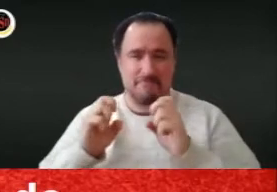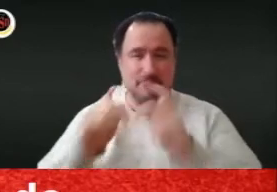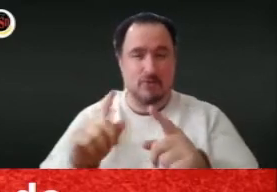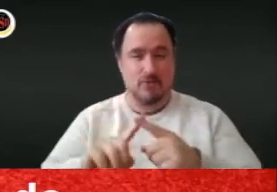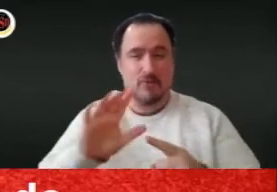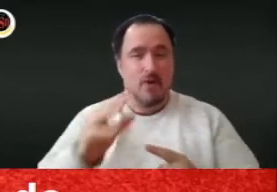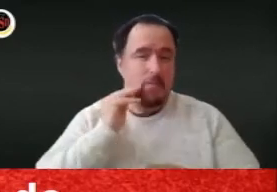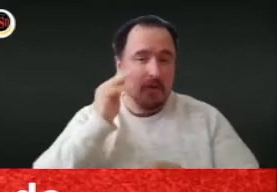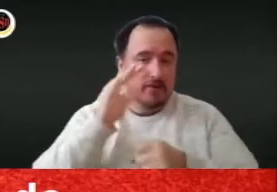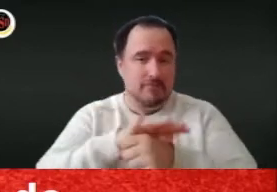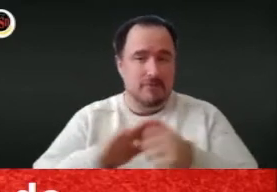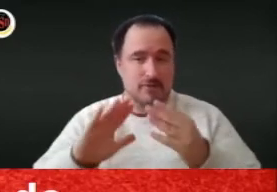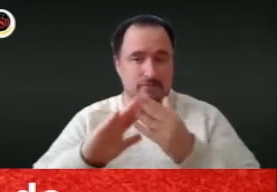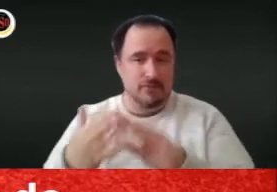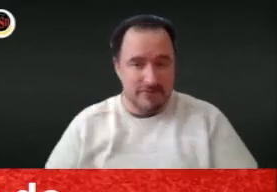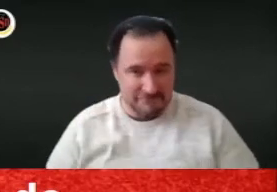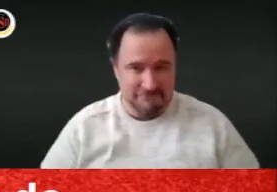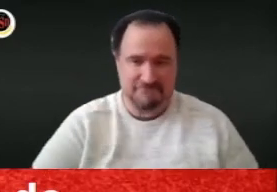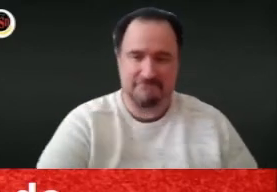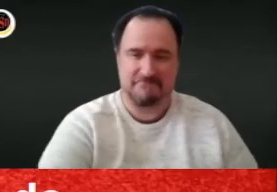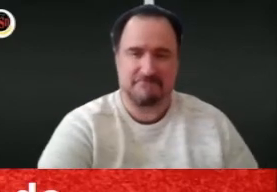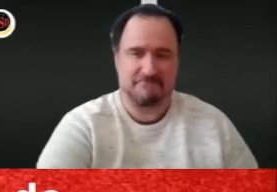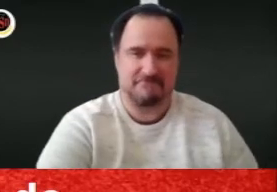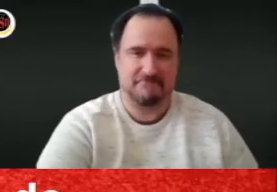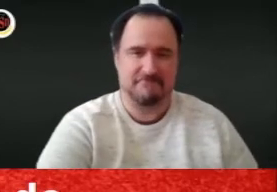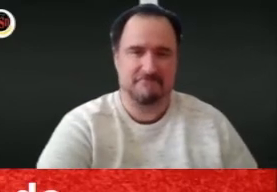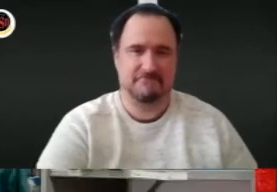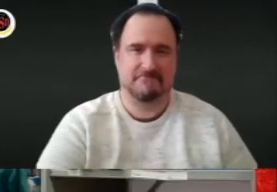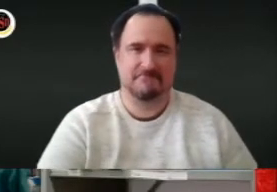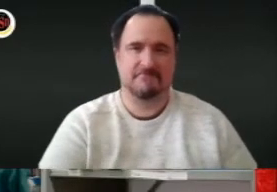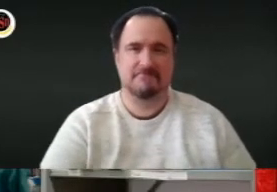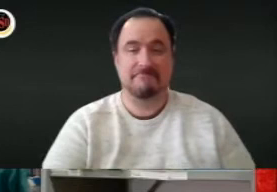want to give back to your local communities.